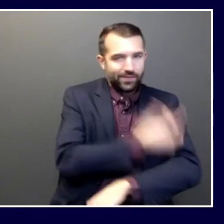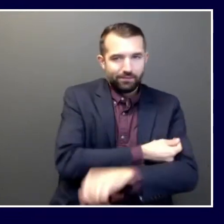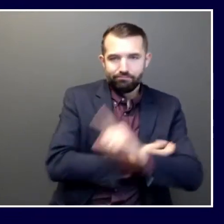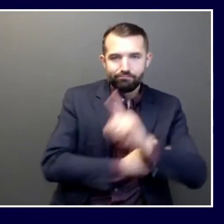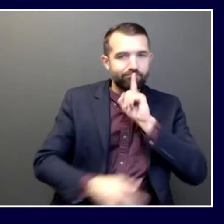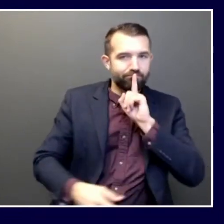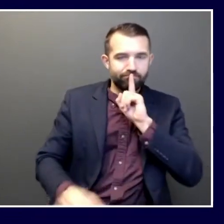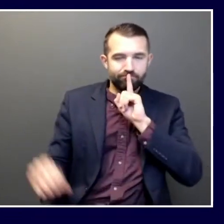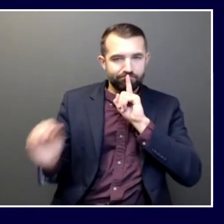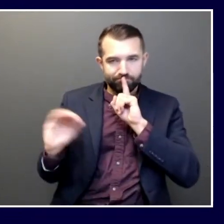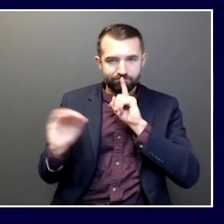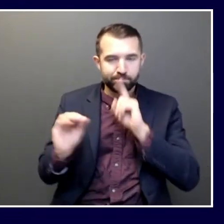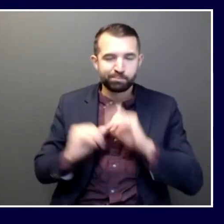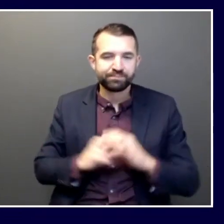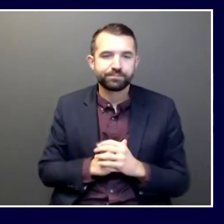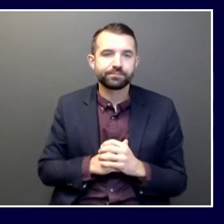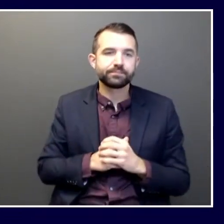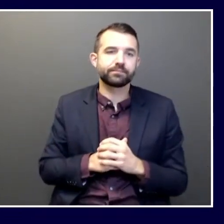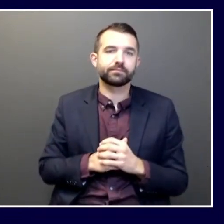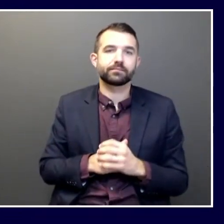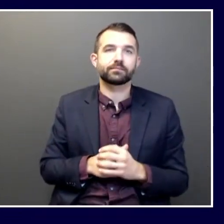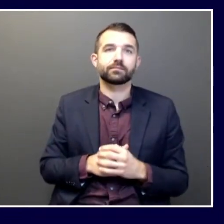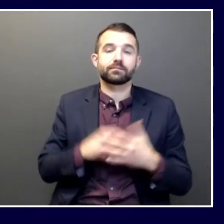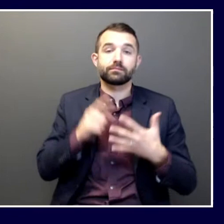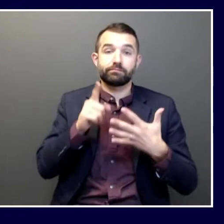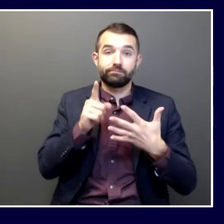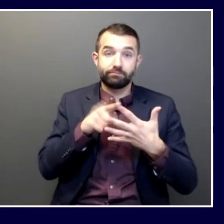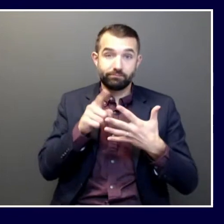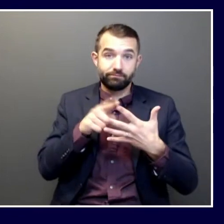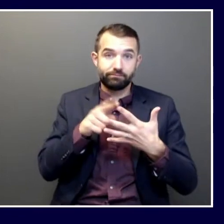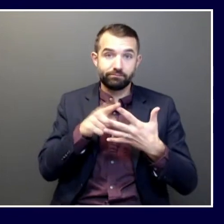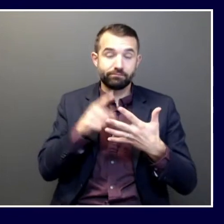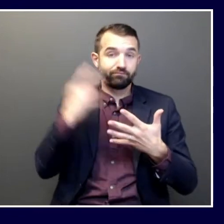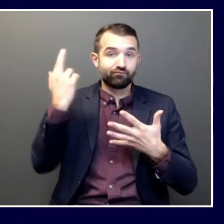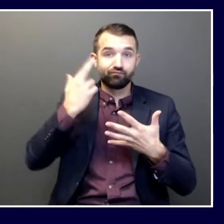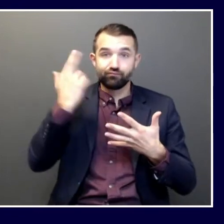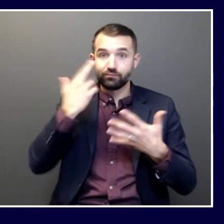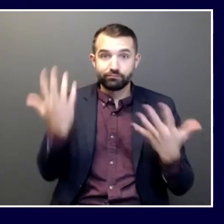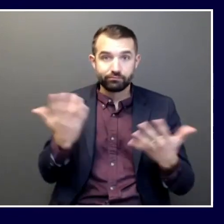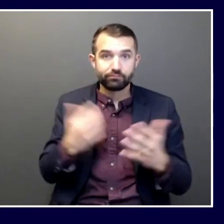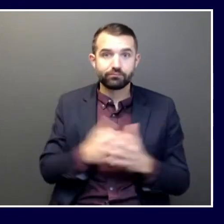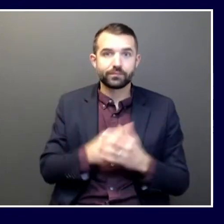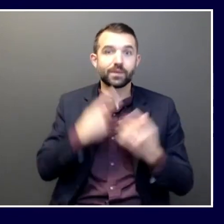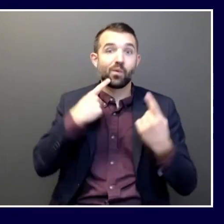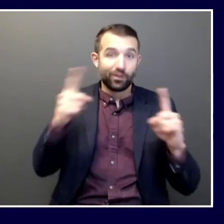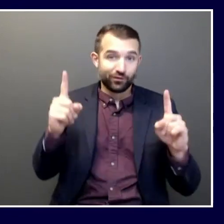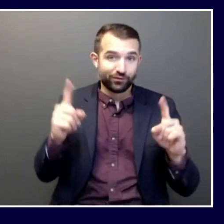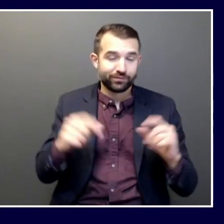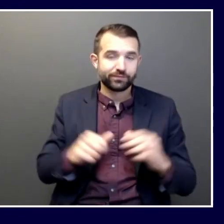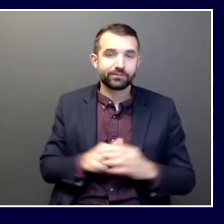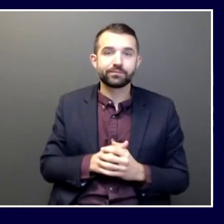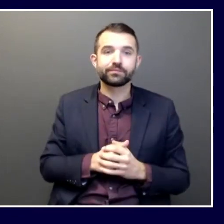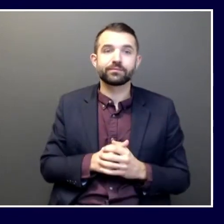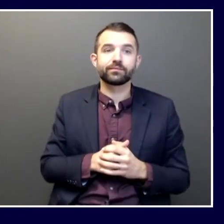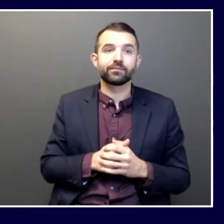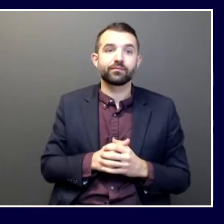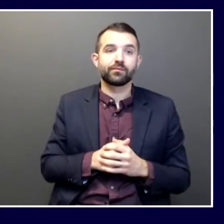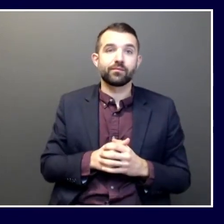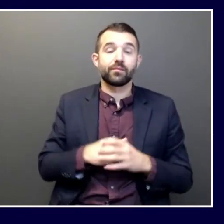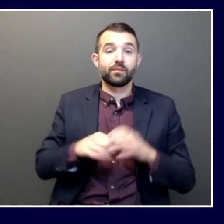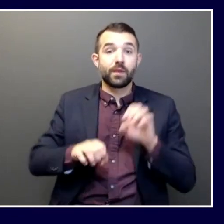The second reason I want to offer is that the vaccine is effective. The clinical trials supporting this